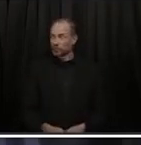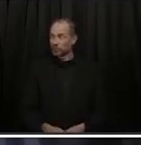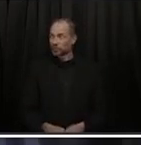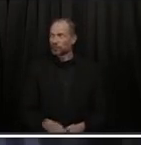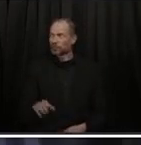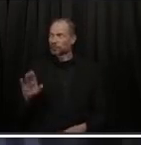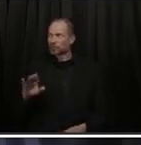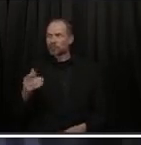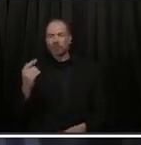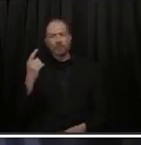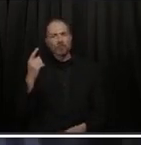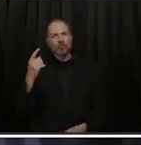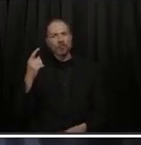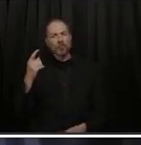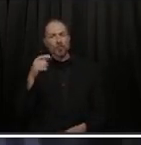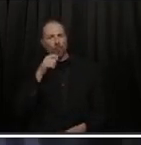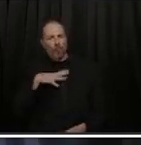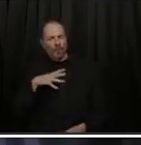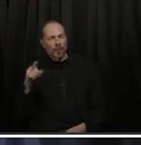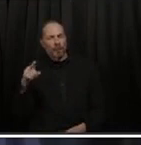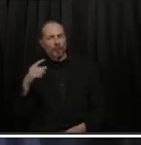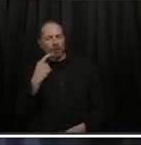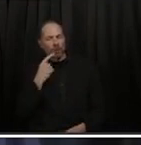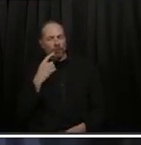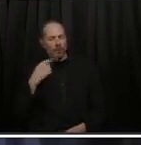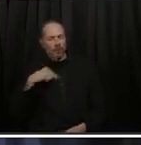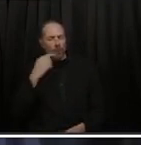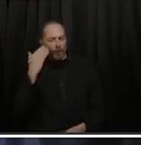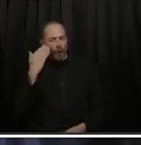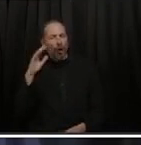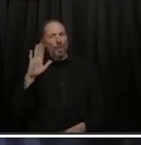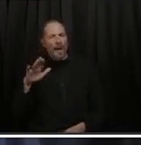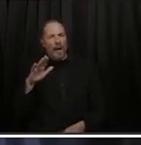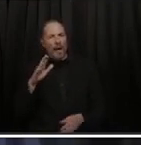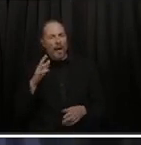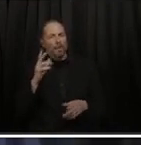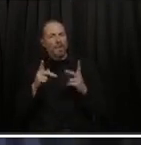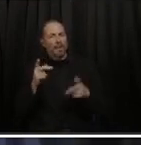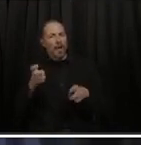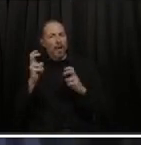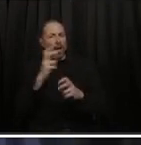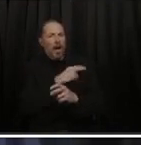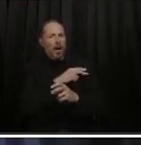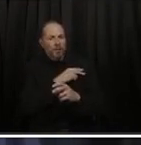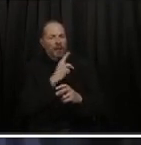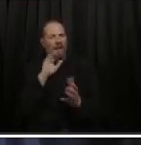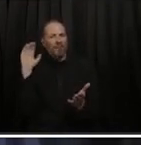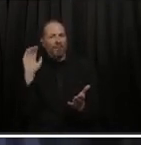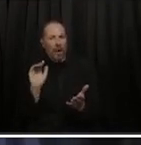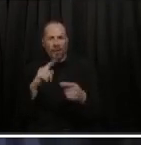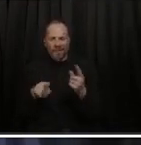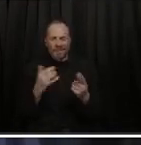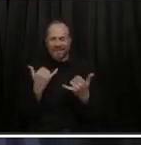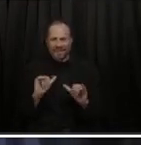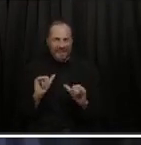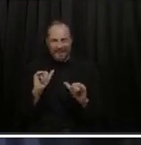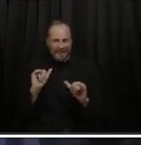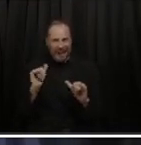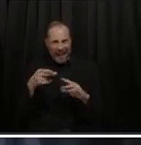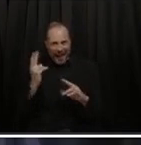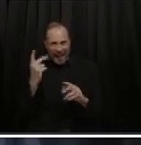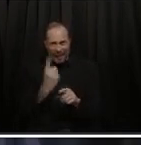So we know hospitalizations have fallen over the past week or so, but they're still not in the best shape. How do you guys